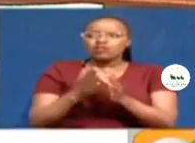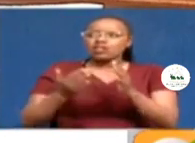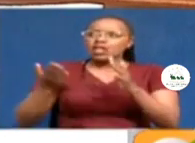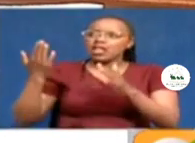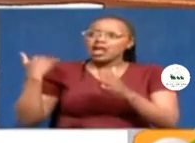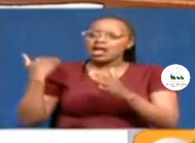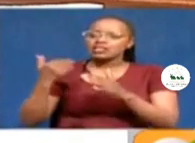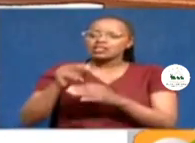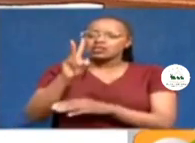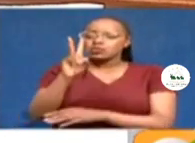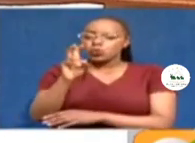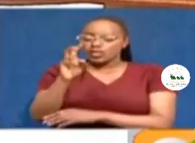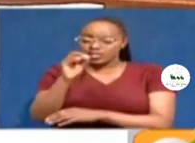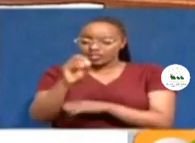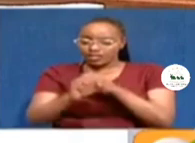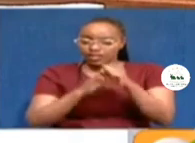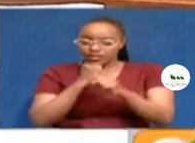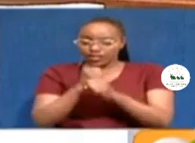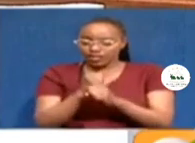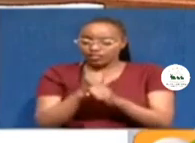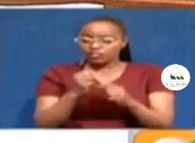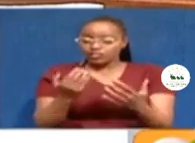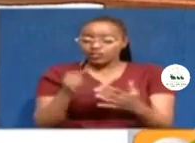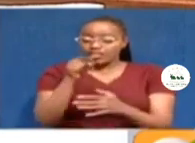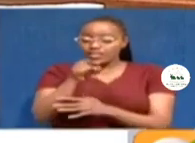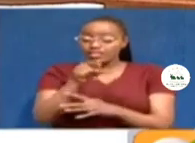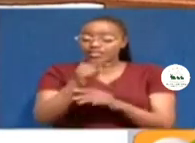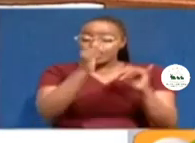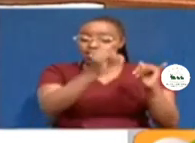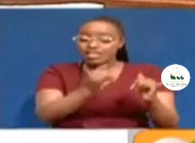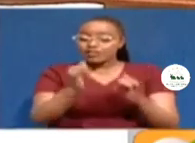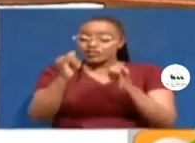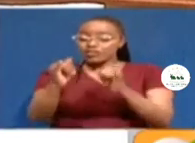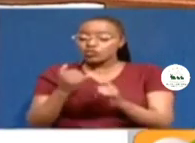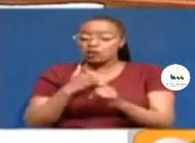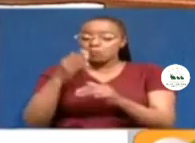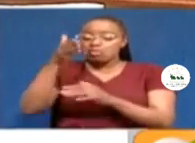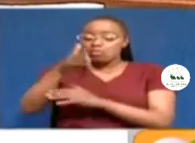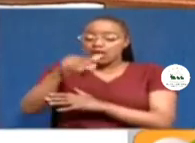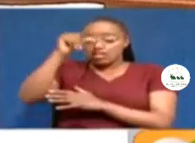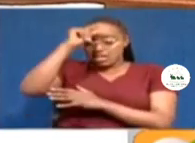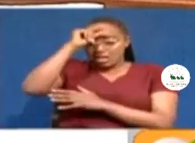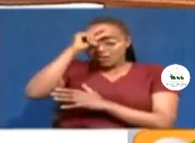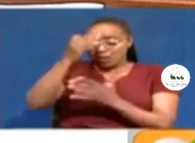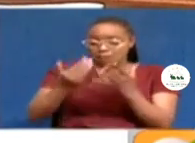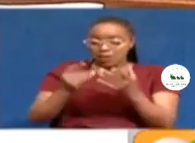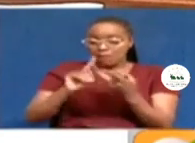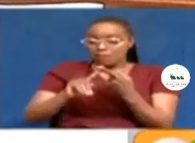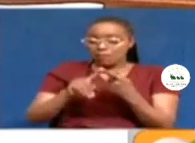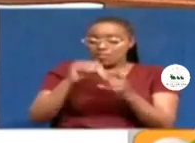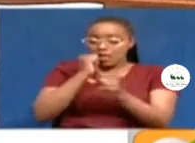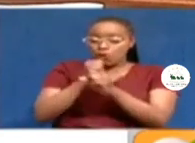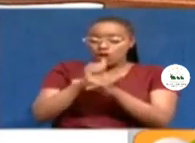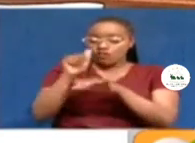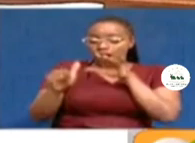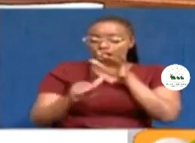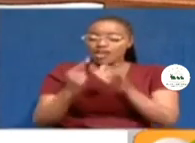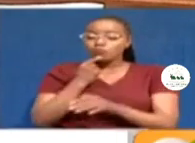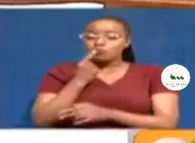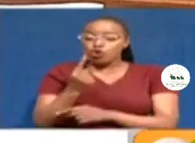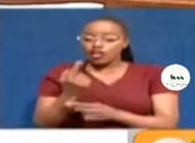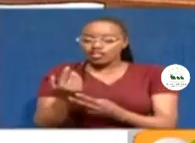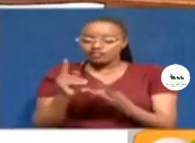last 2 decades. These individuals have been in government, either they served under Daniel